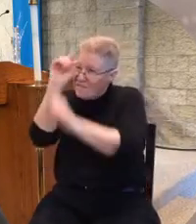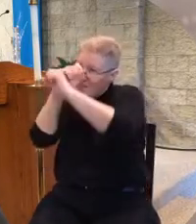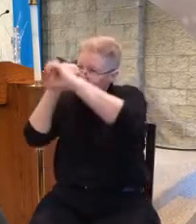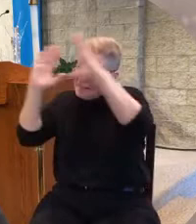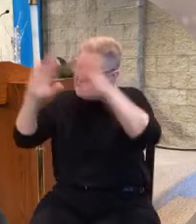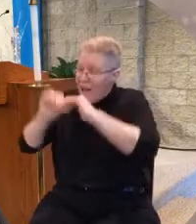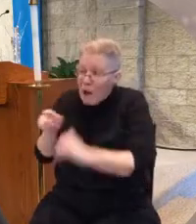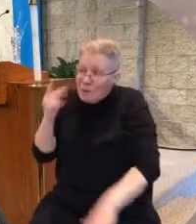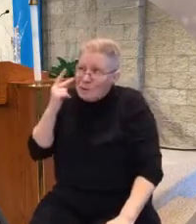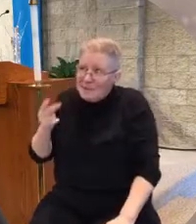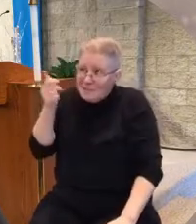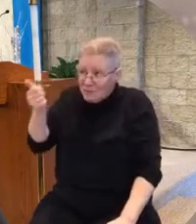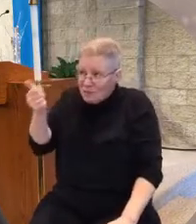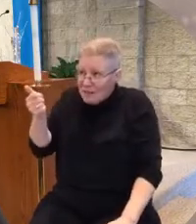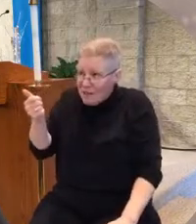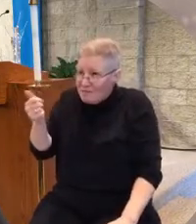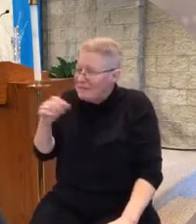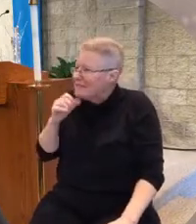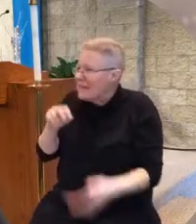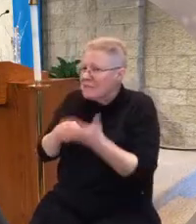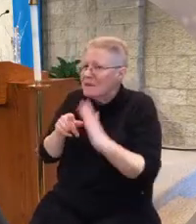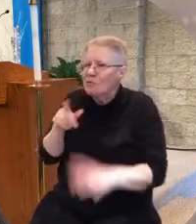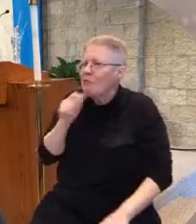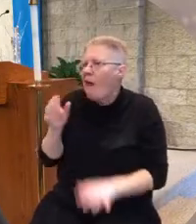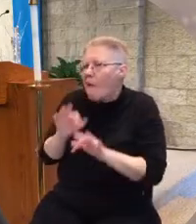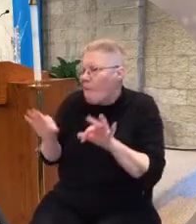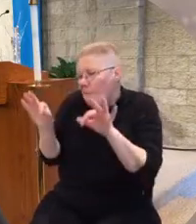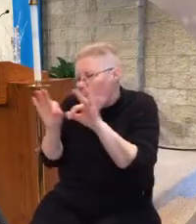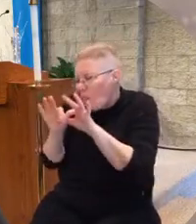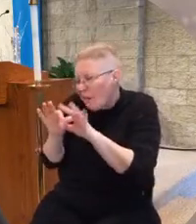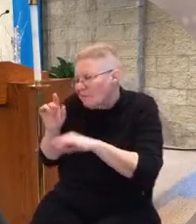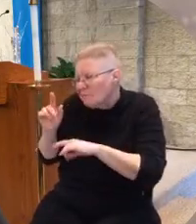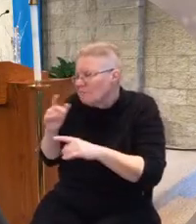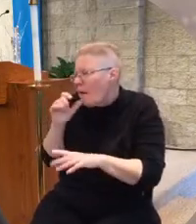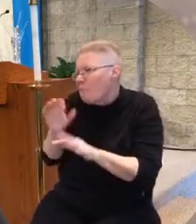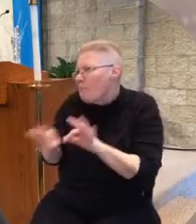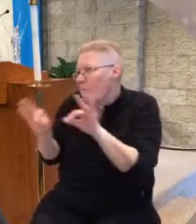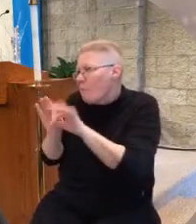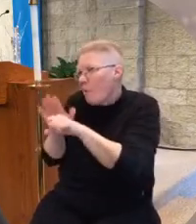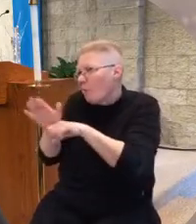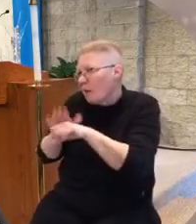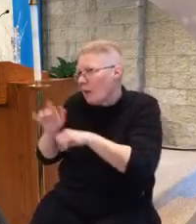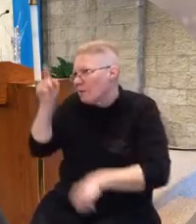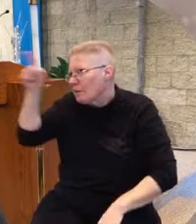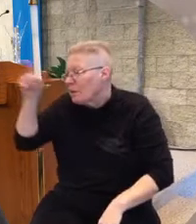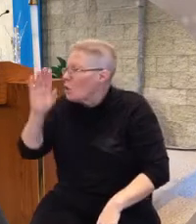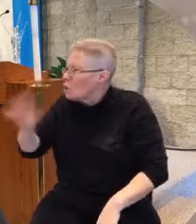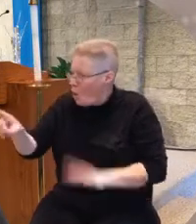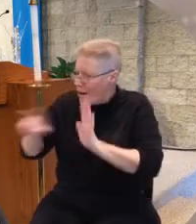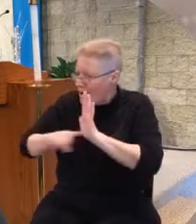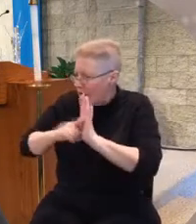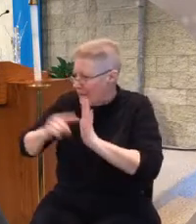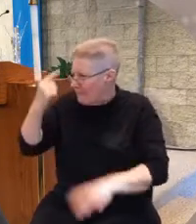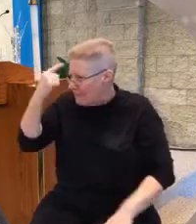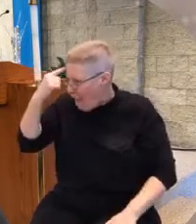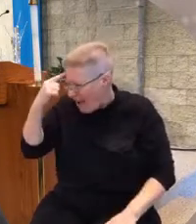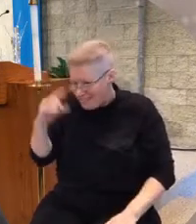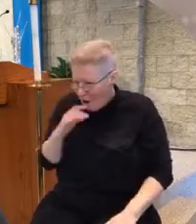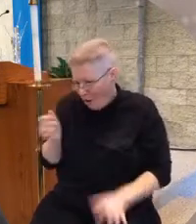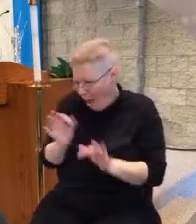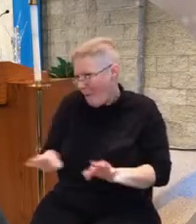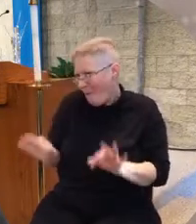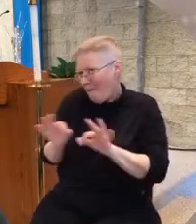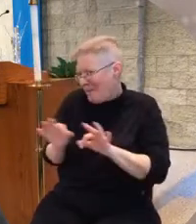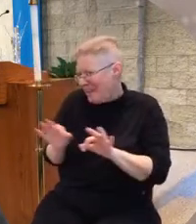that you're not worthy of it. Your negative thoughts are unworthy of you. It's not that you're